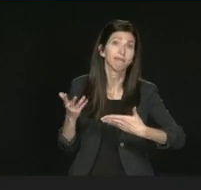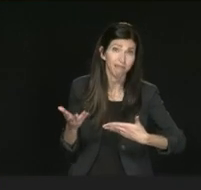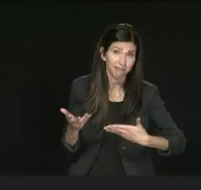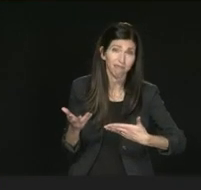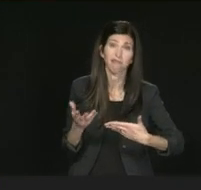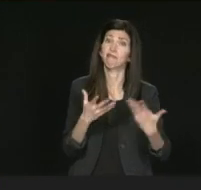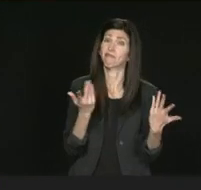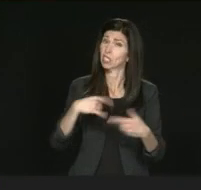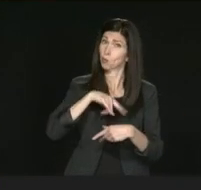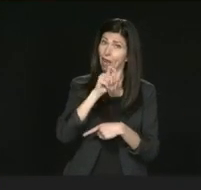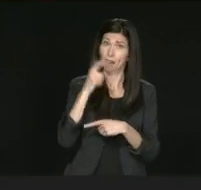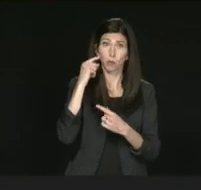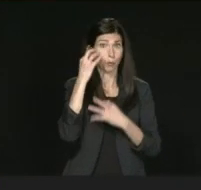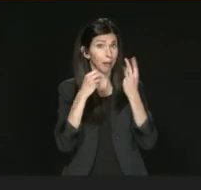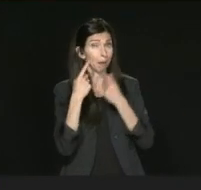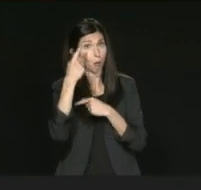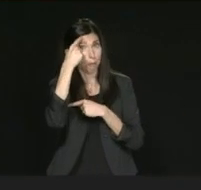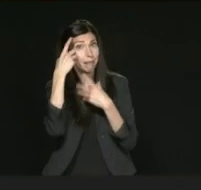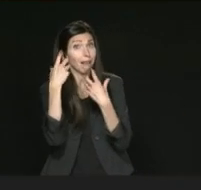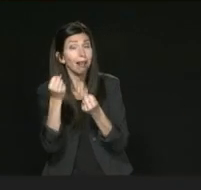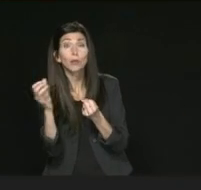system. And I think that's worthy